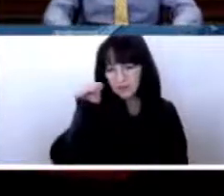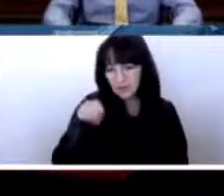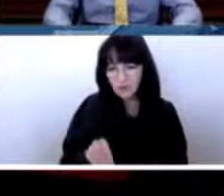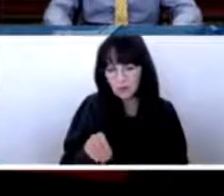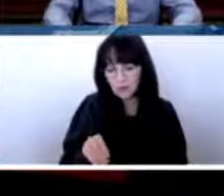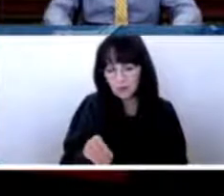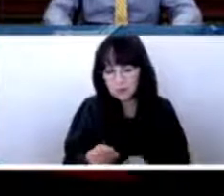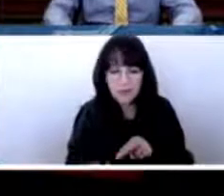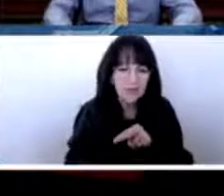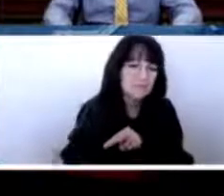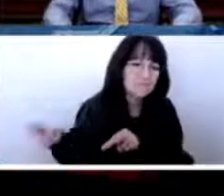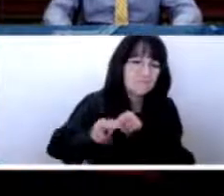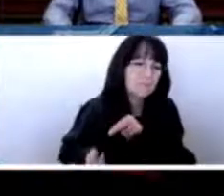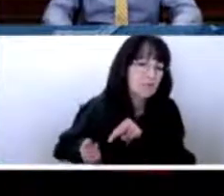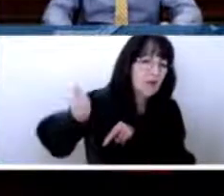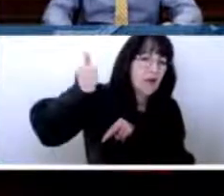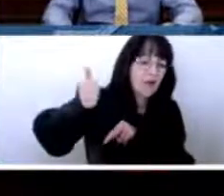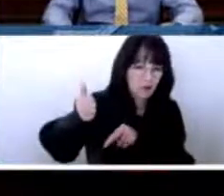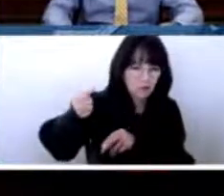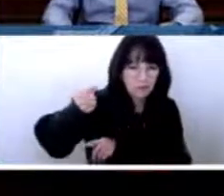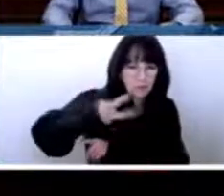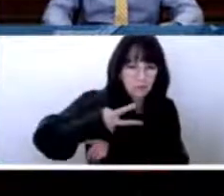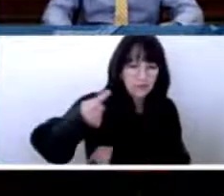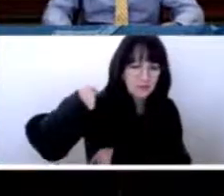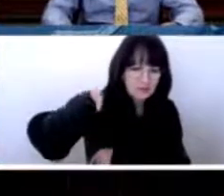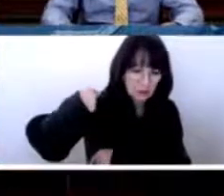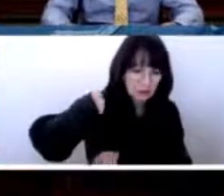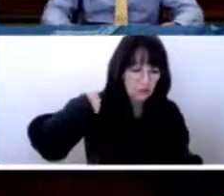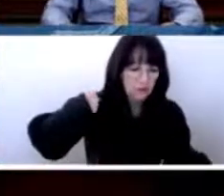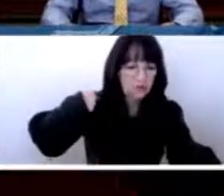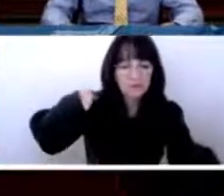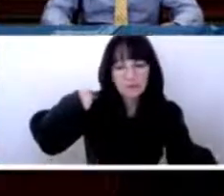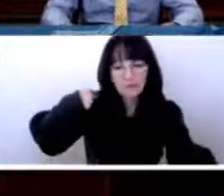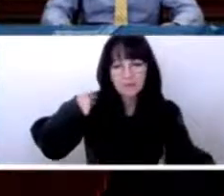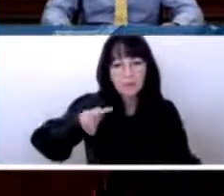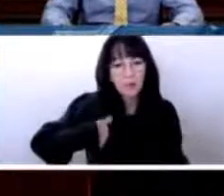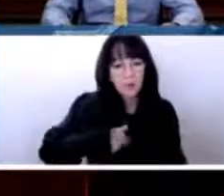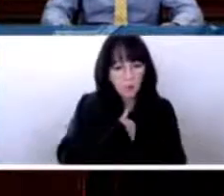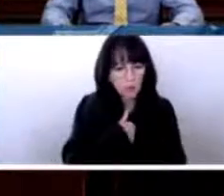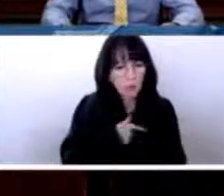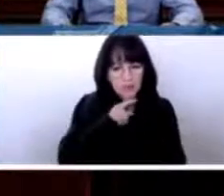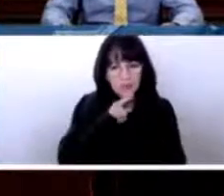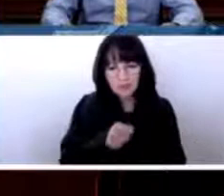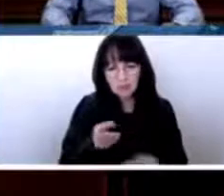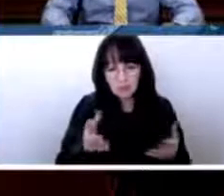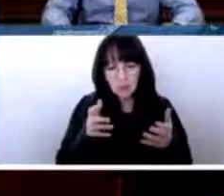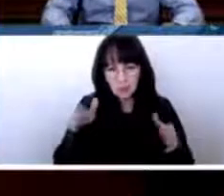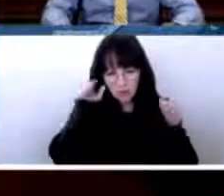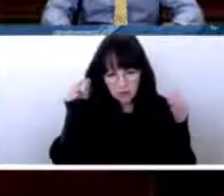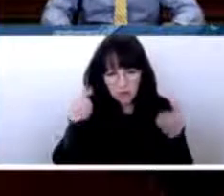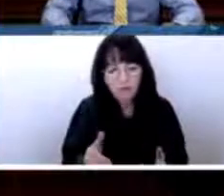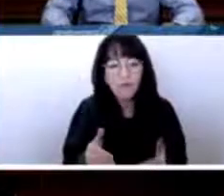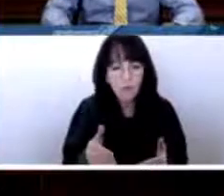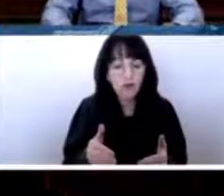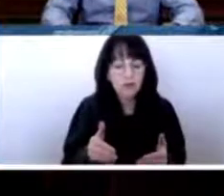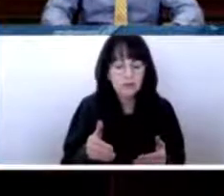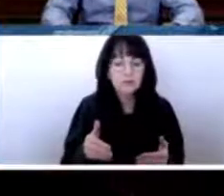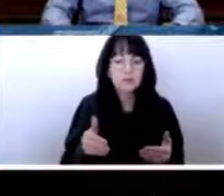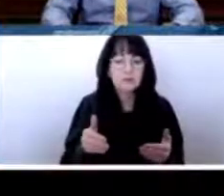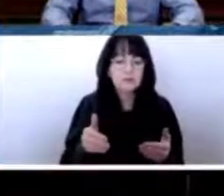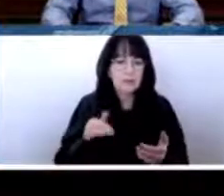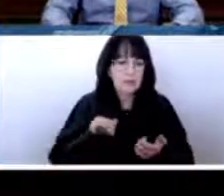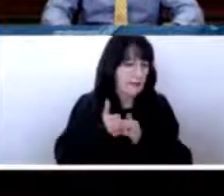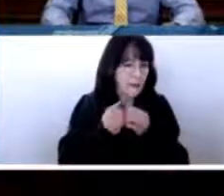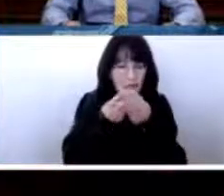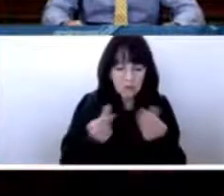in January. And obviously that's something that we are focusing on in our efforts to deploy 8 National Guard resources,